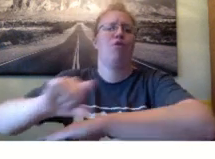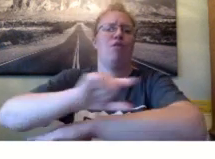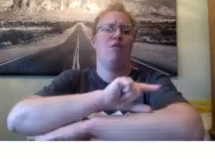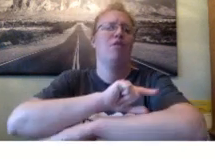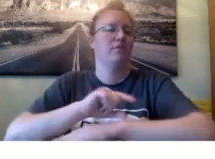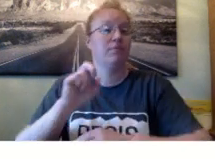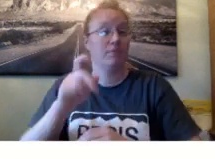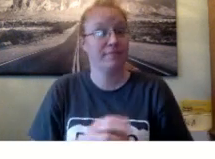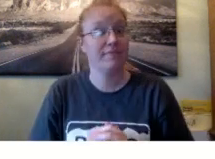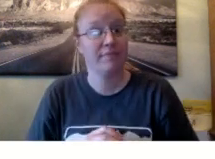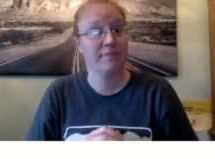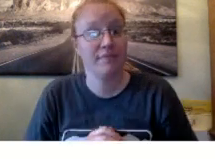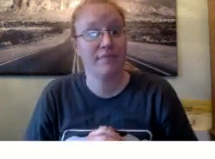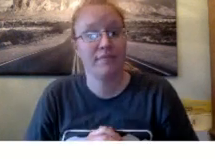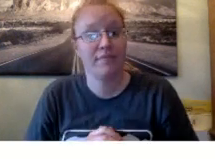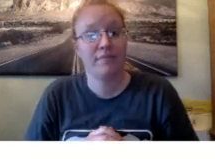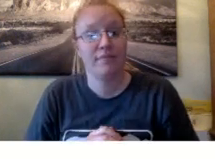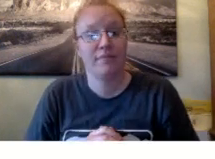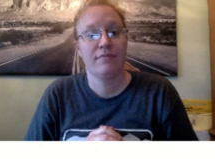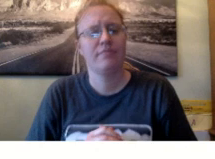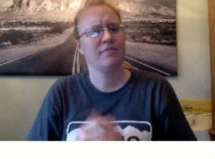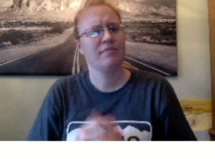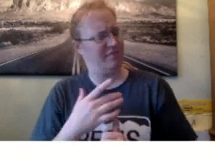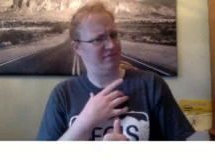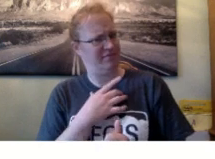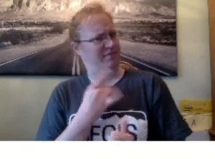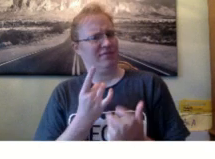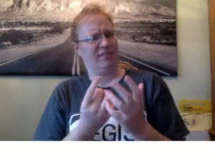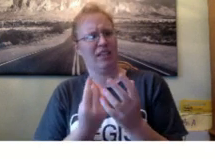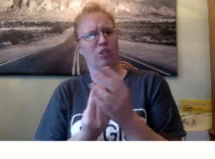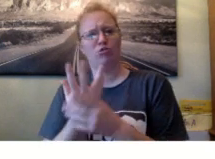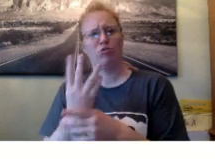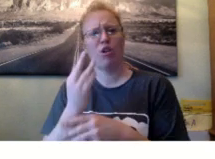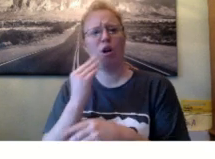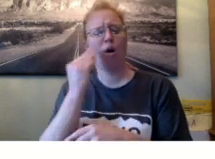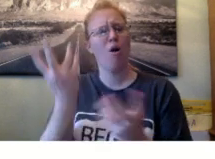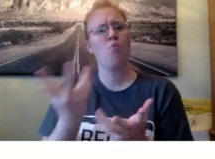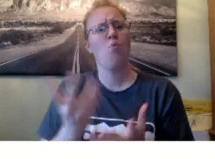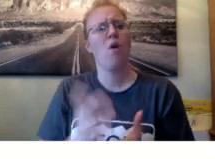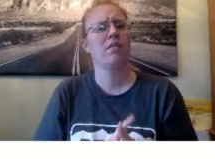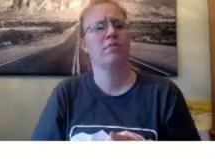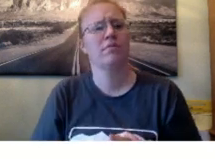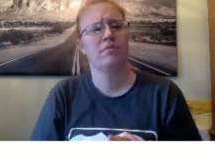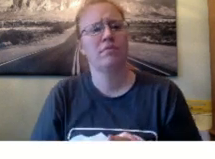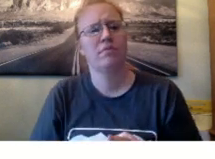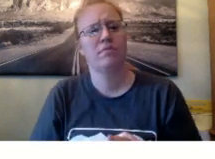Okay. What do you like to grow in your gardens if you grow gardens at home?